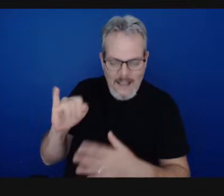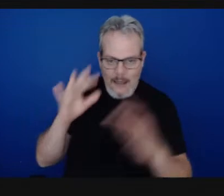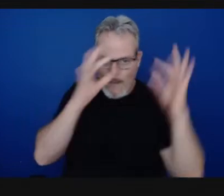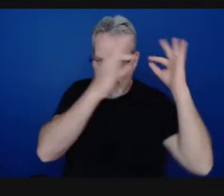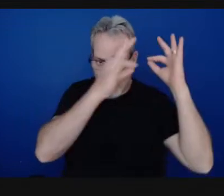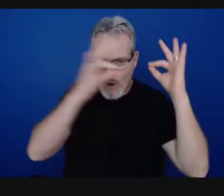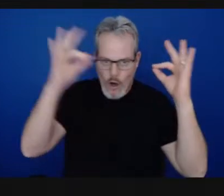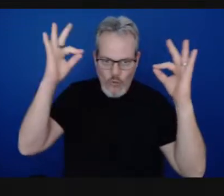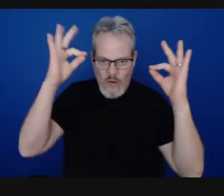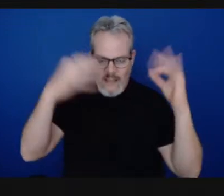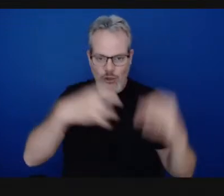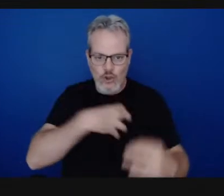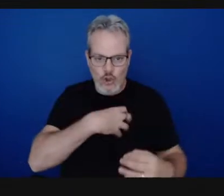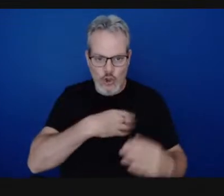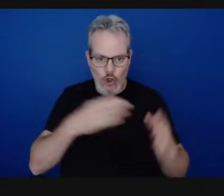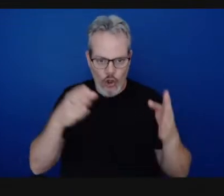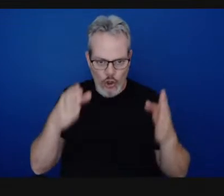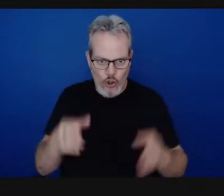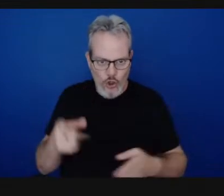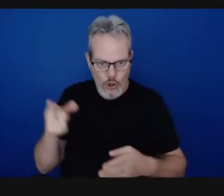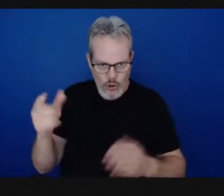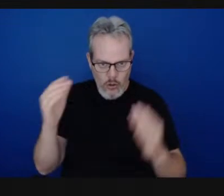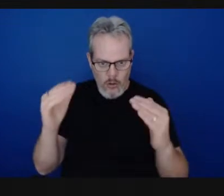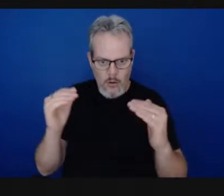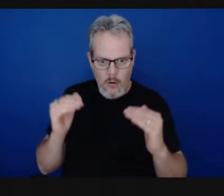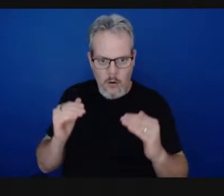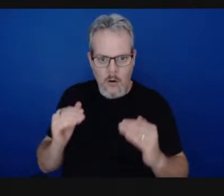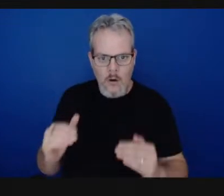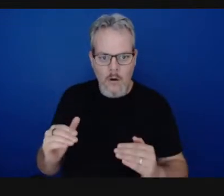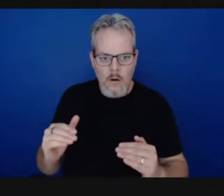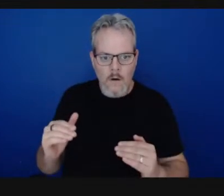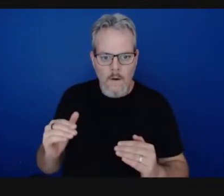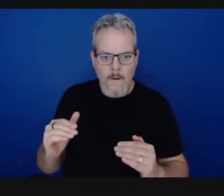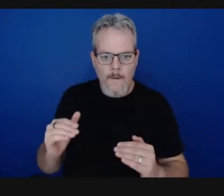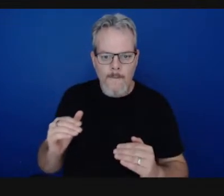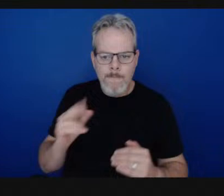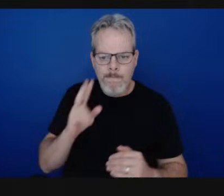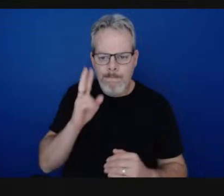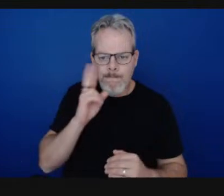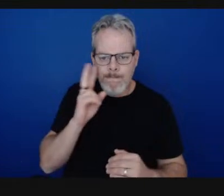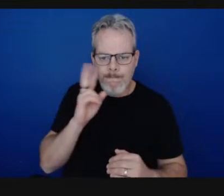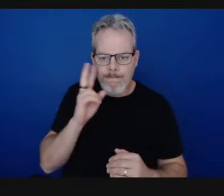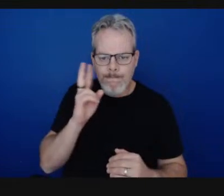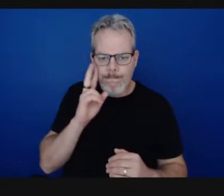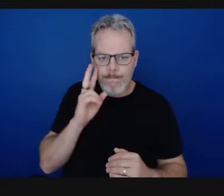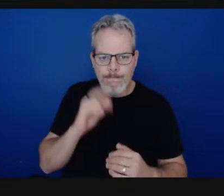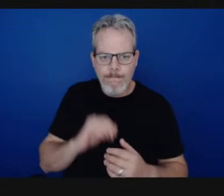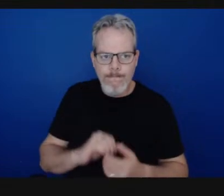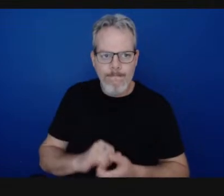The hike on, let's see here.